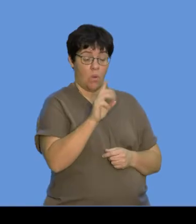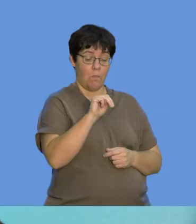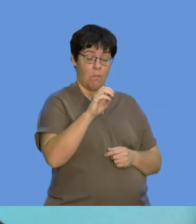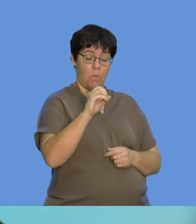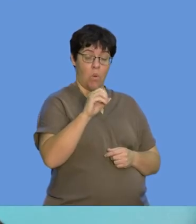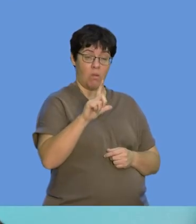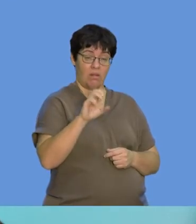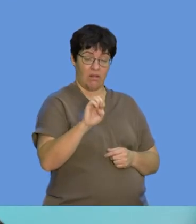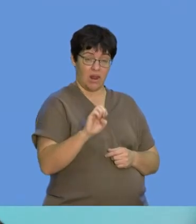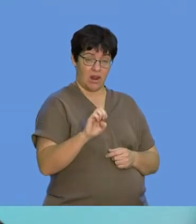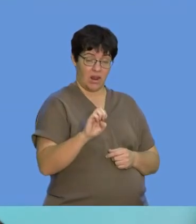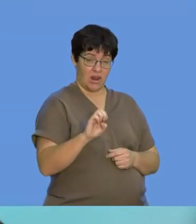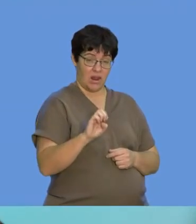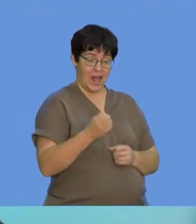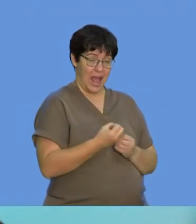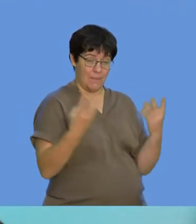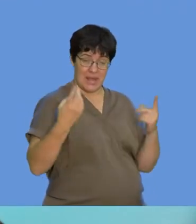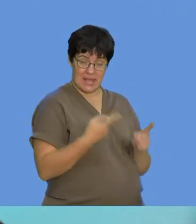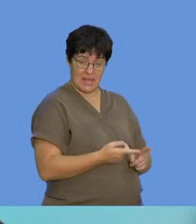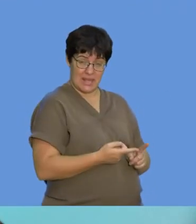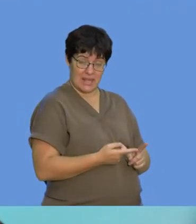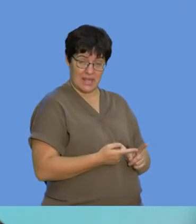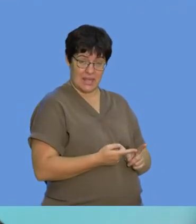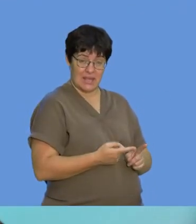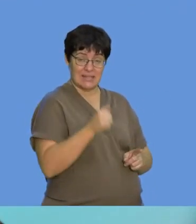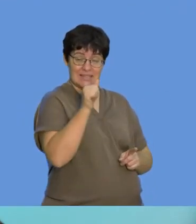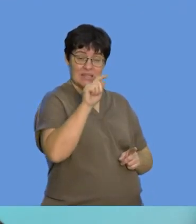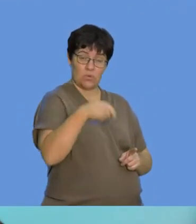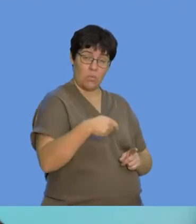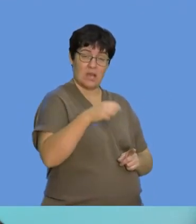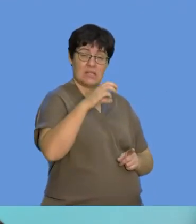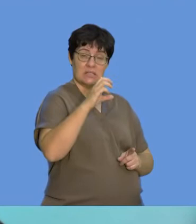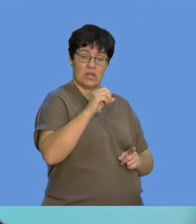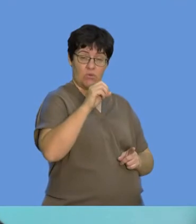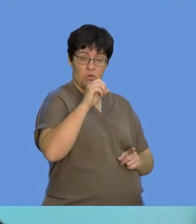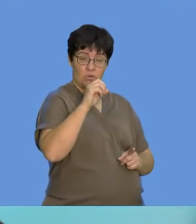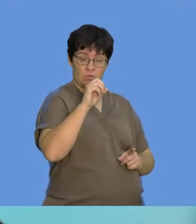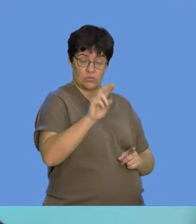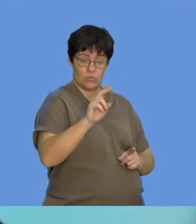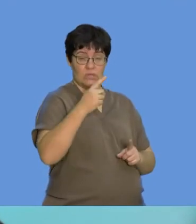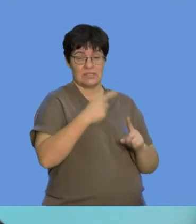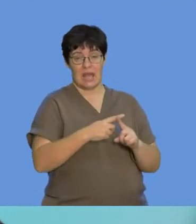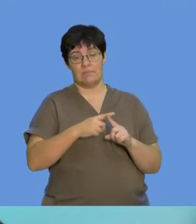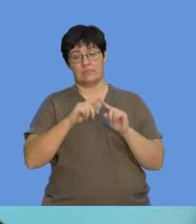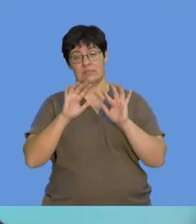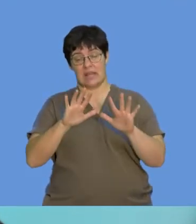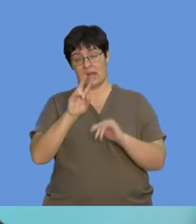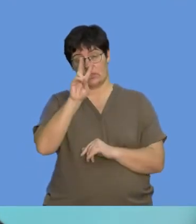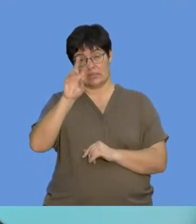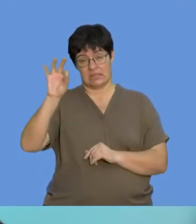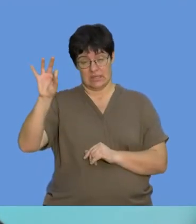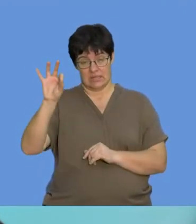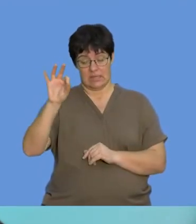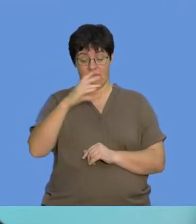again. A mole, which is how many, that number, which is 6,02 times 10 exponent